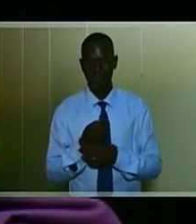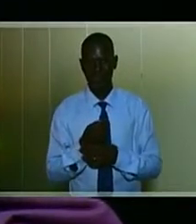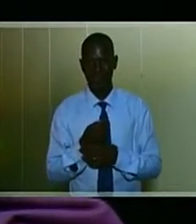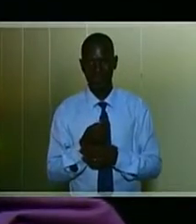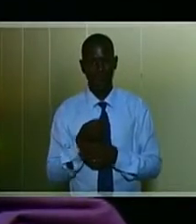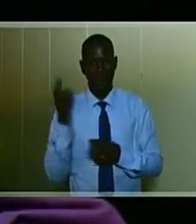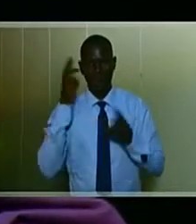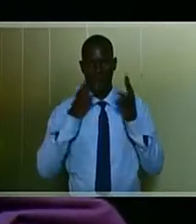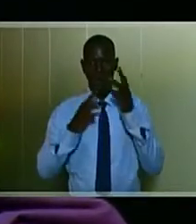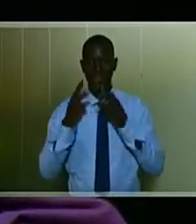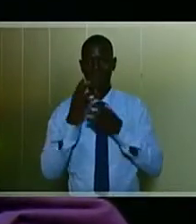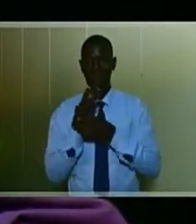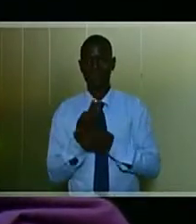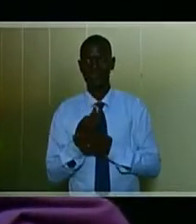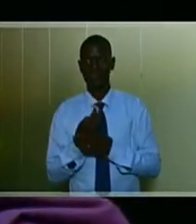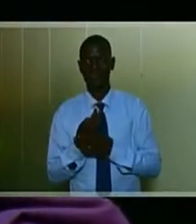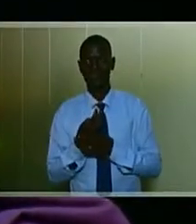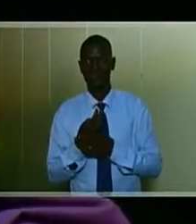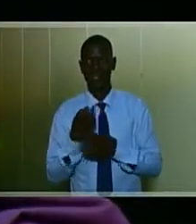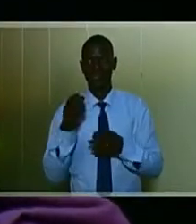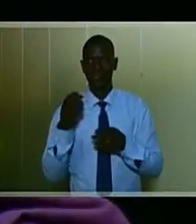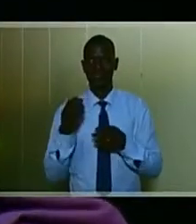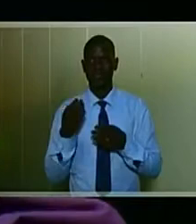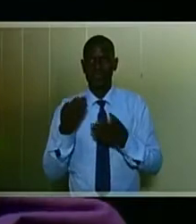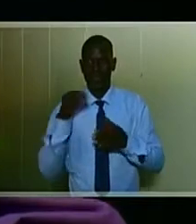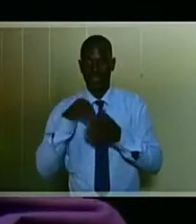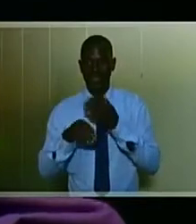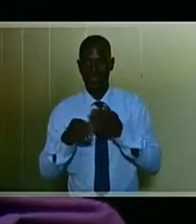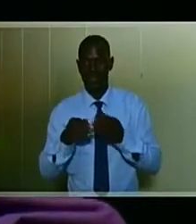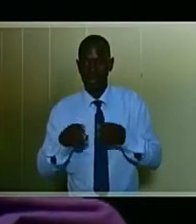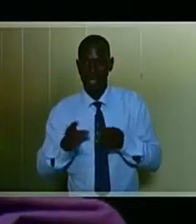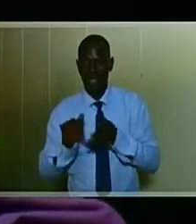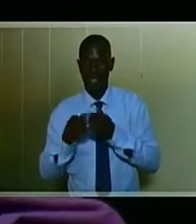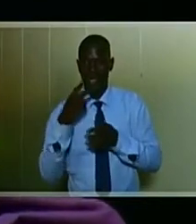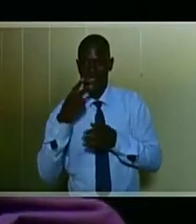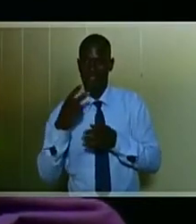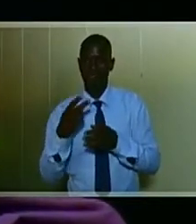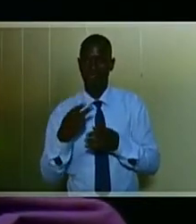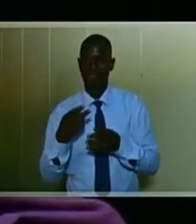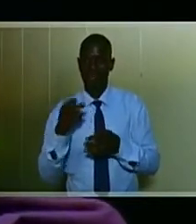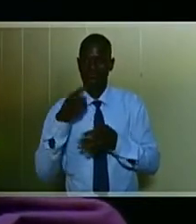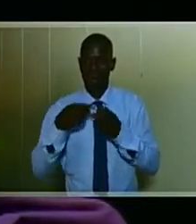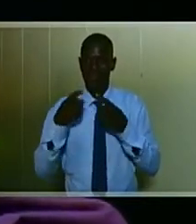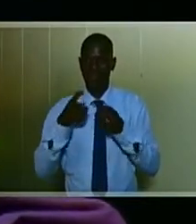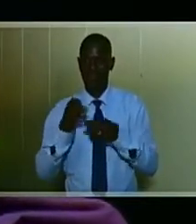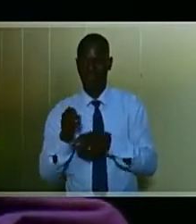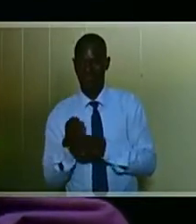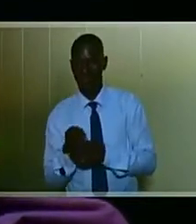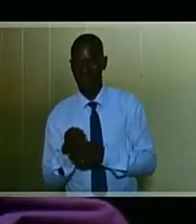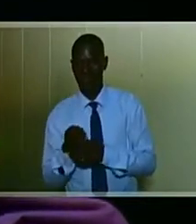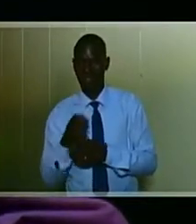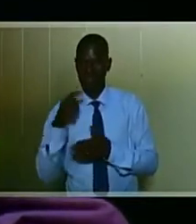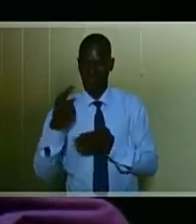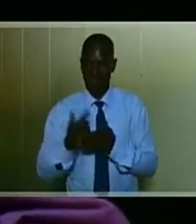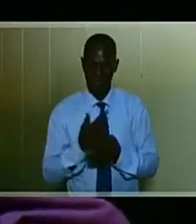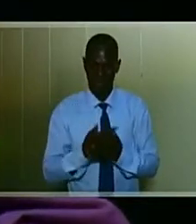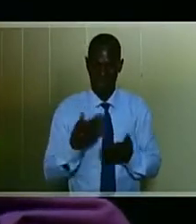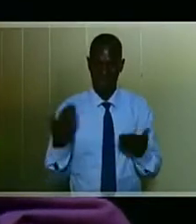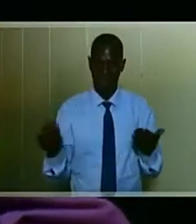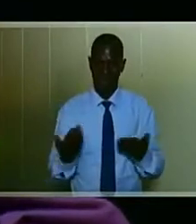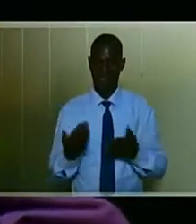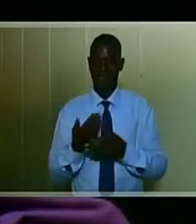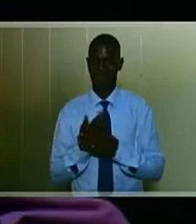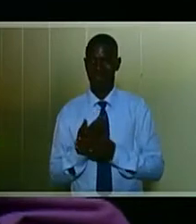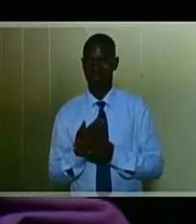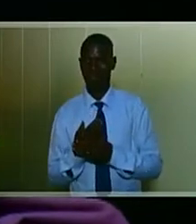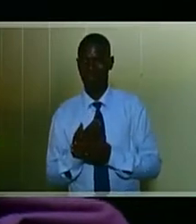worried in the sense in which I see quite a lot of people, you know, discuss the